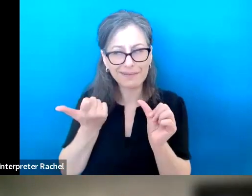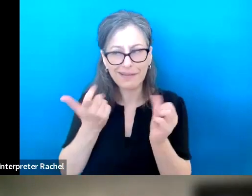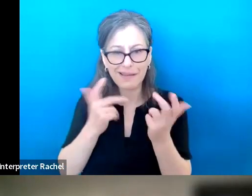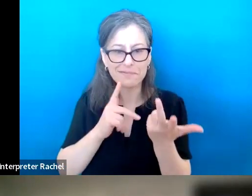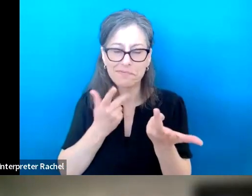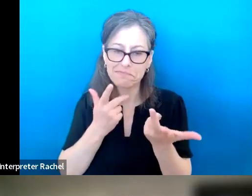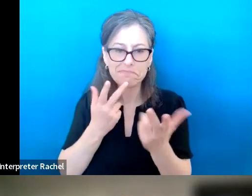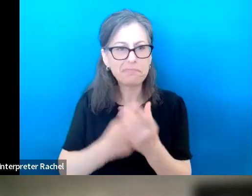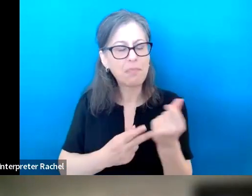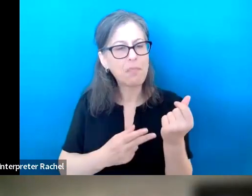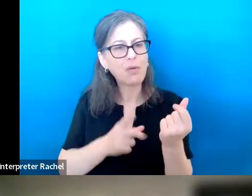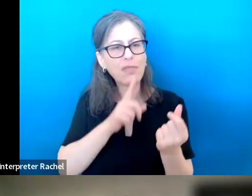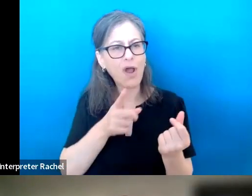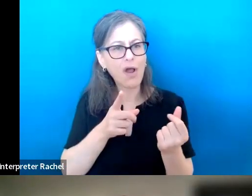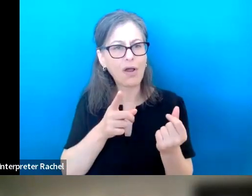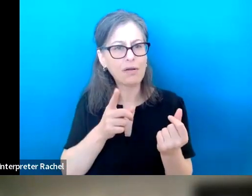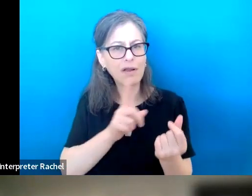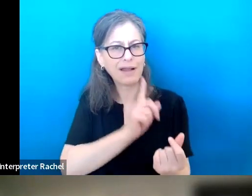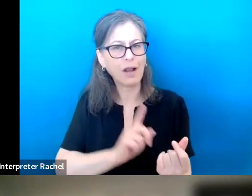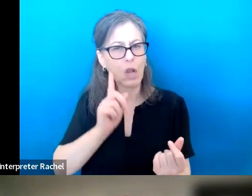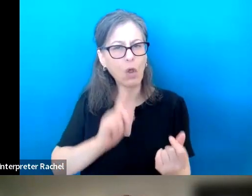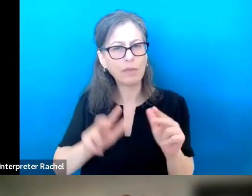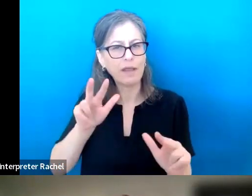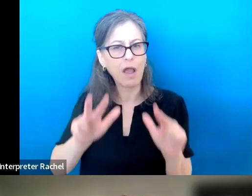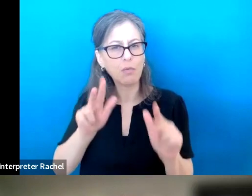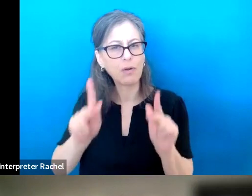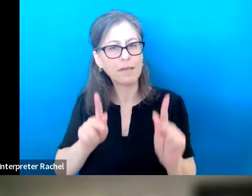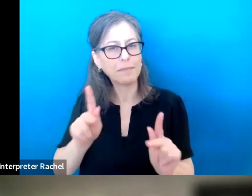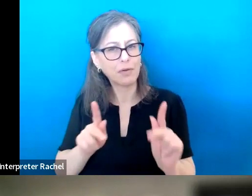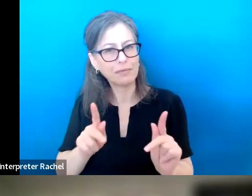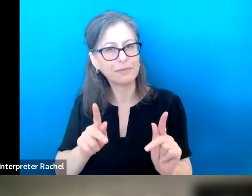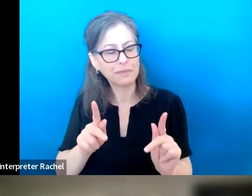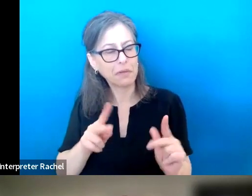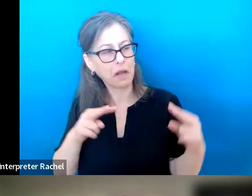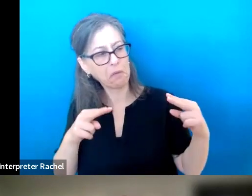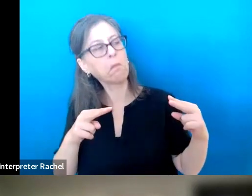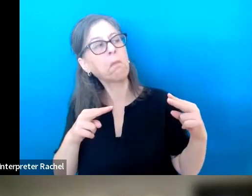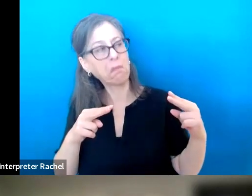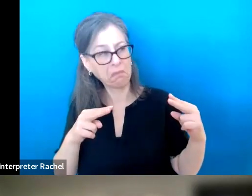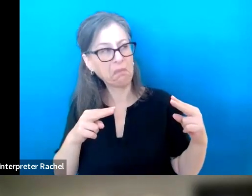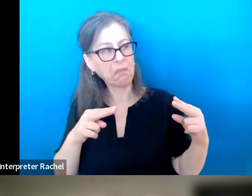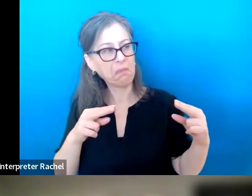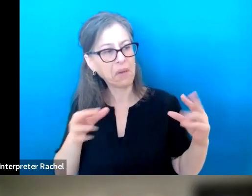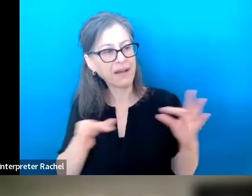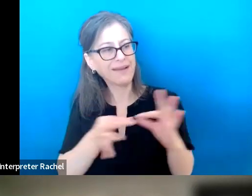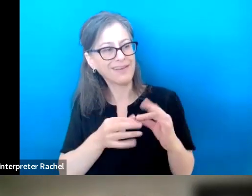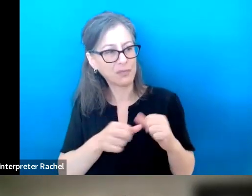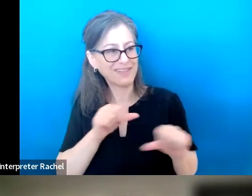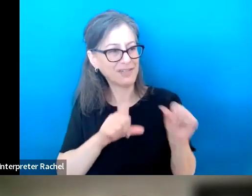of quite lonely, awkward people. And I think they sort of see a connection in, you know, each